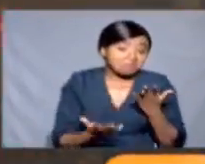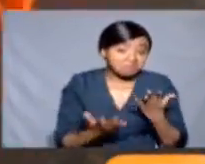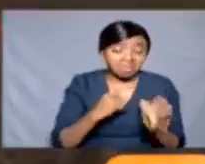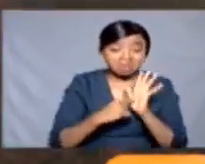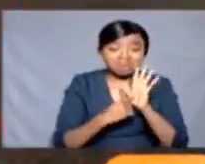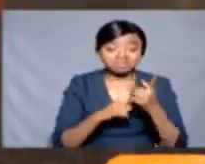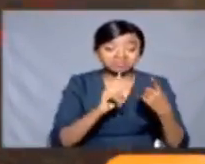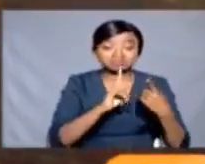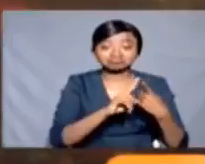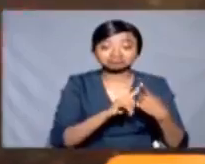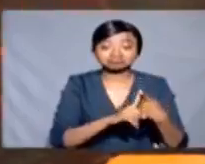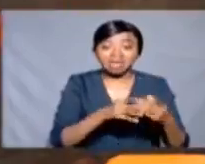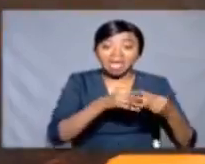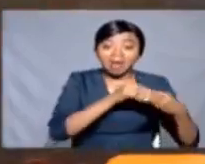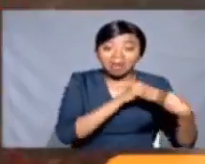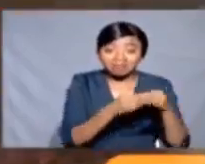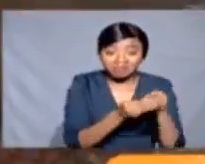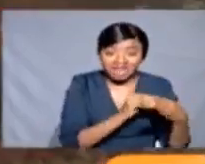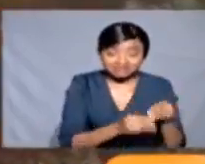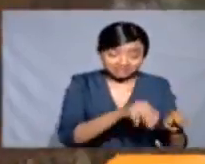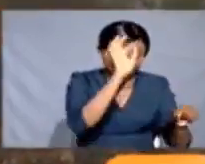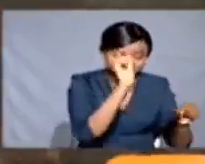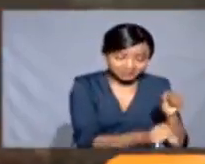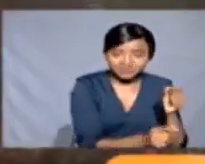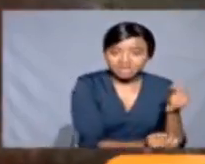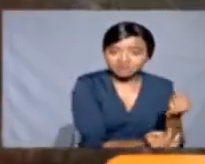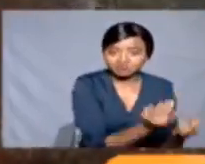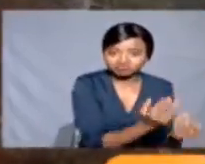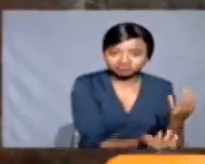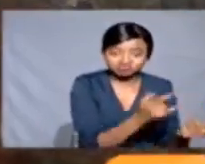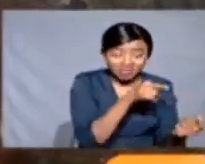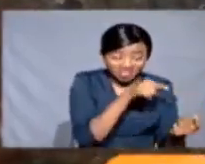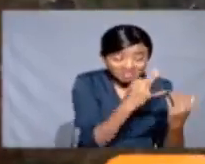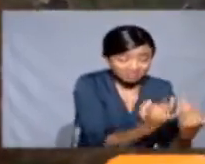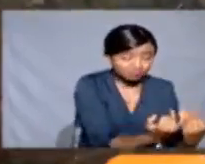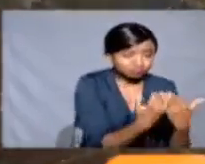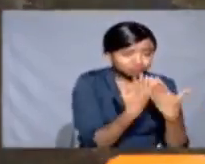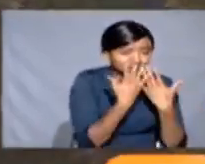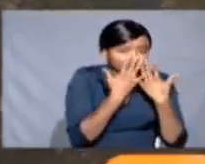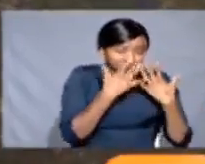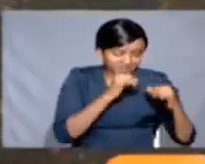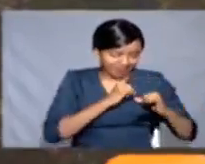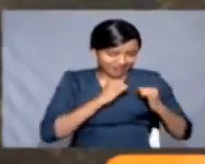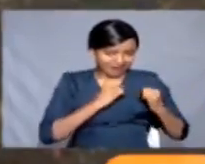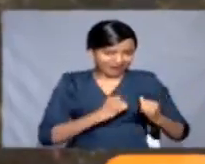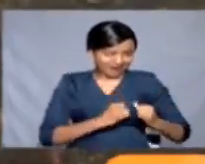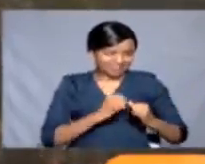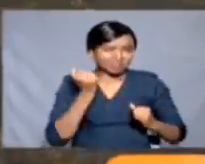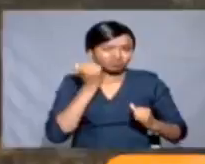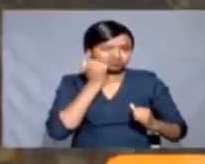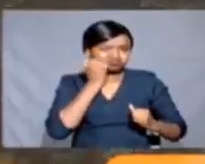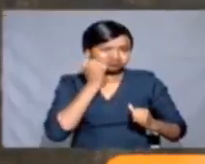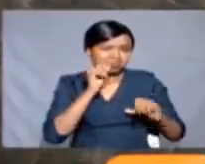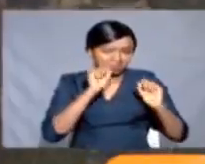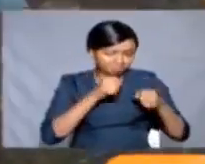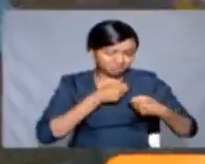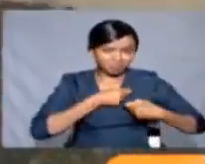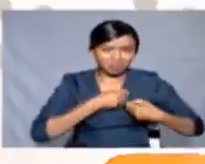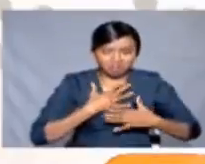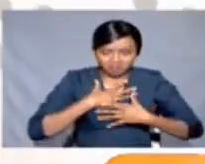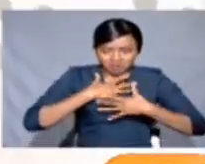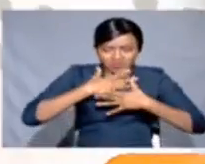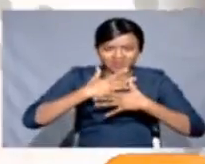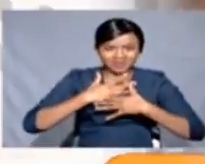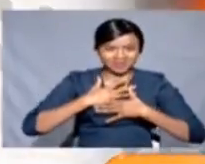example, burning of plastics. It increases the risk of heart diseases, aggravates respiratory